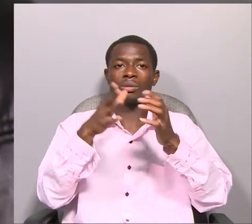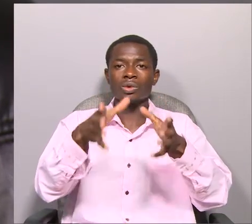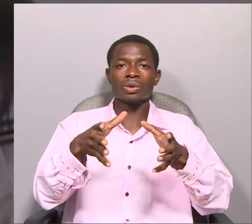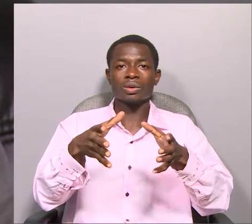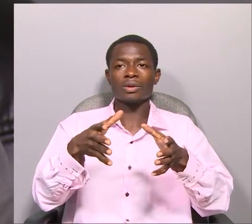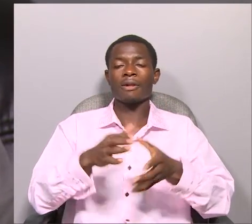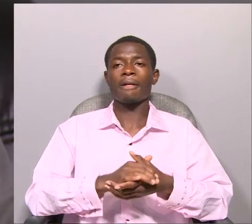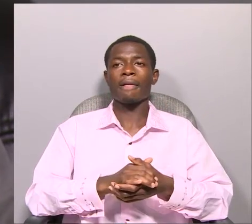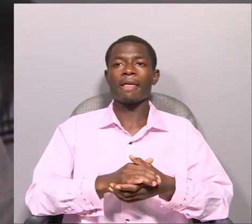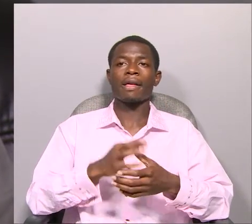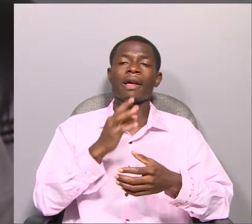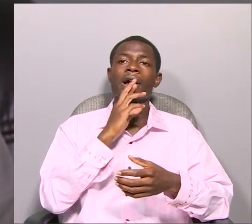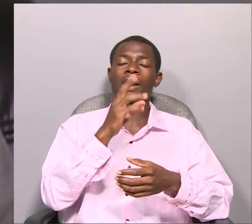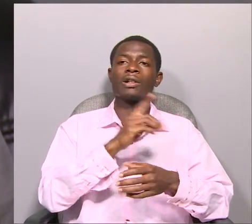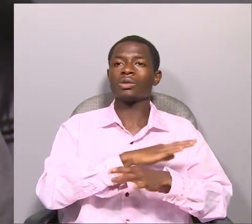informal, you know,